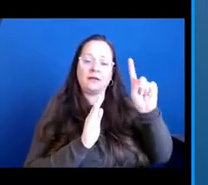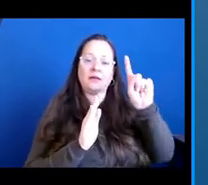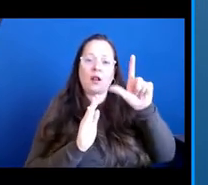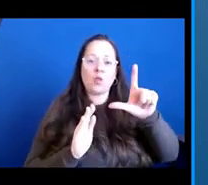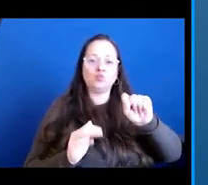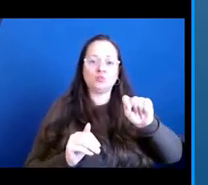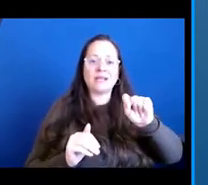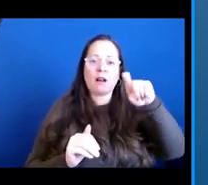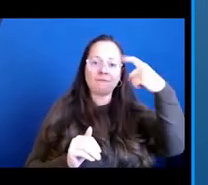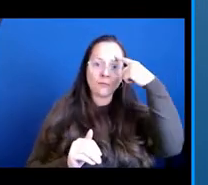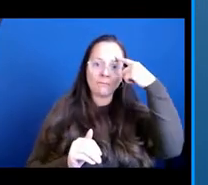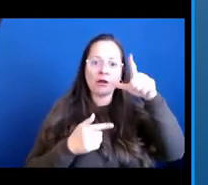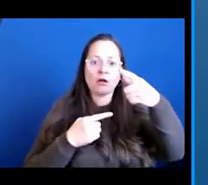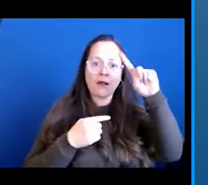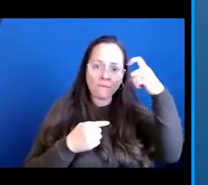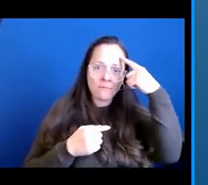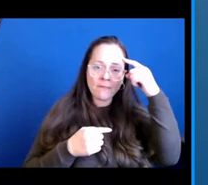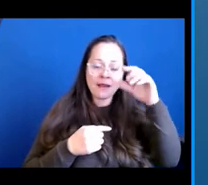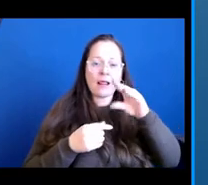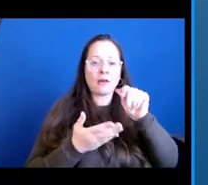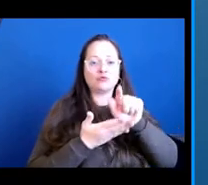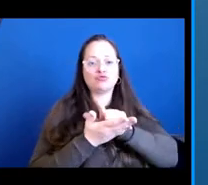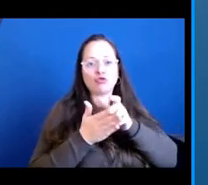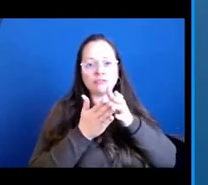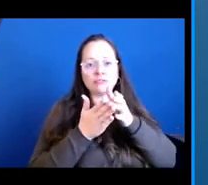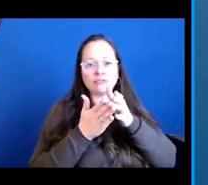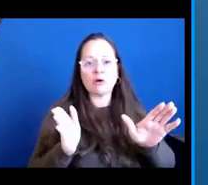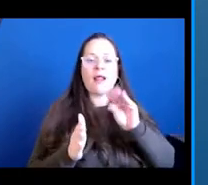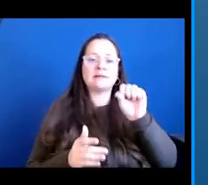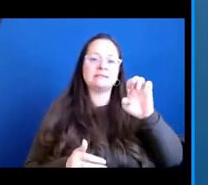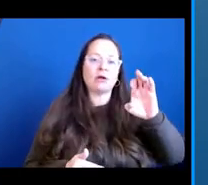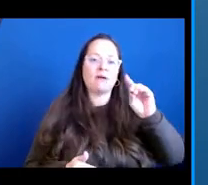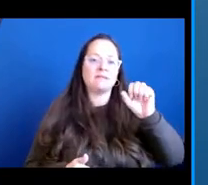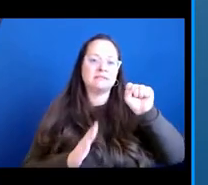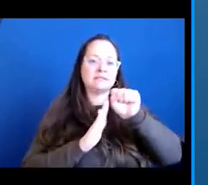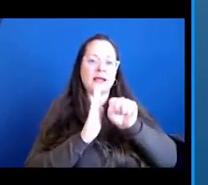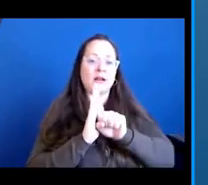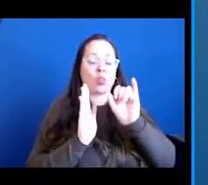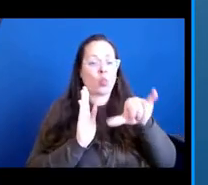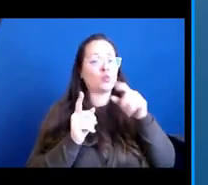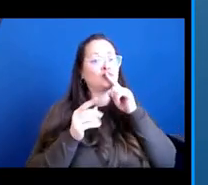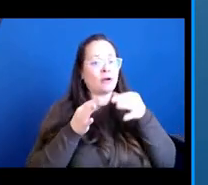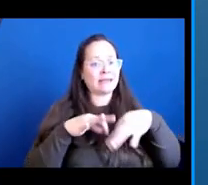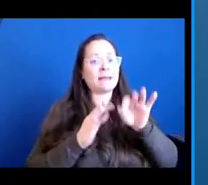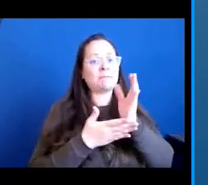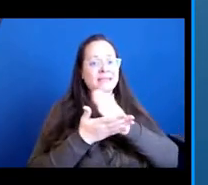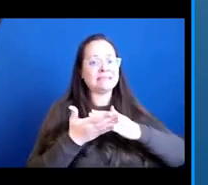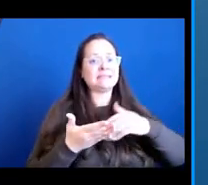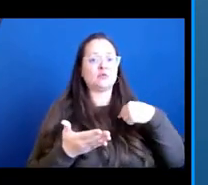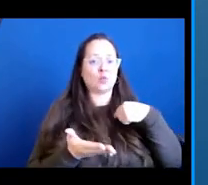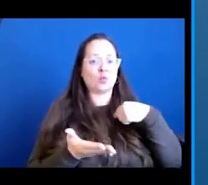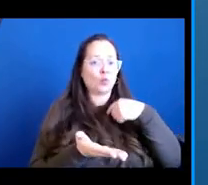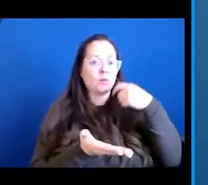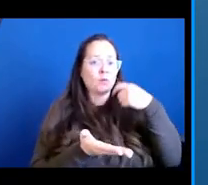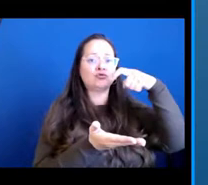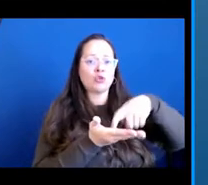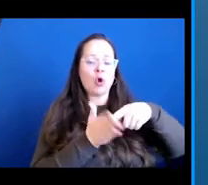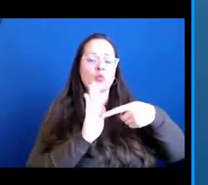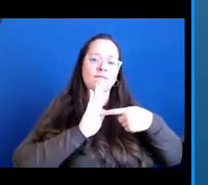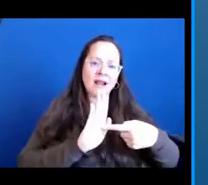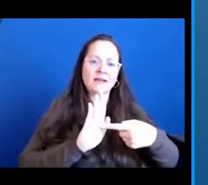and a secretary of state those are key pieces that we saw those are key pieces that reflect the diversity